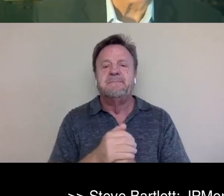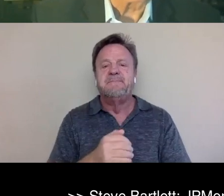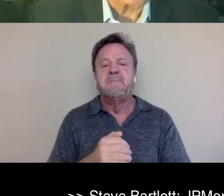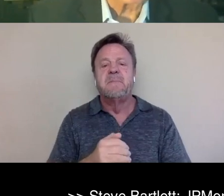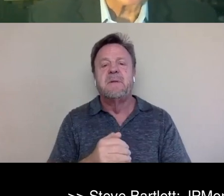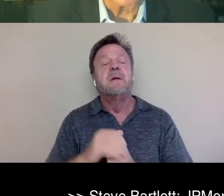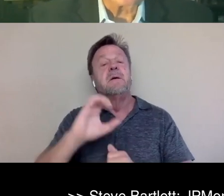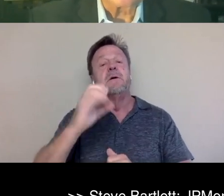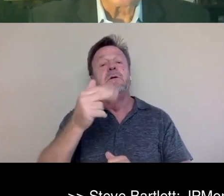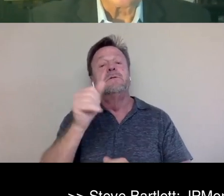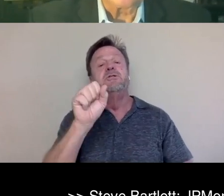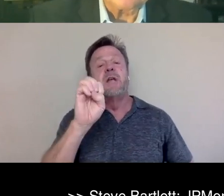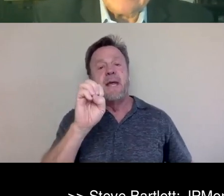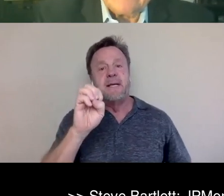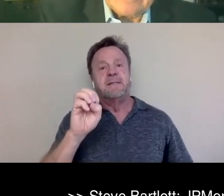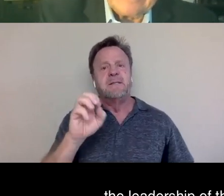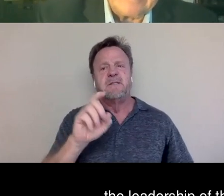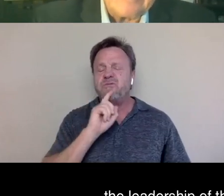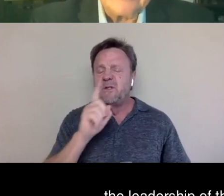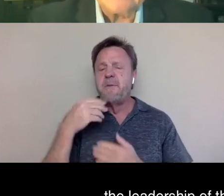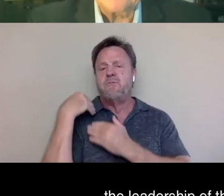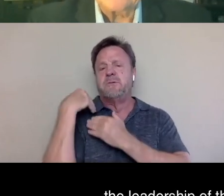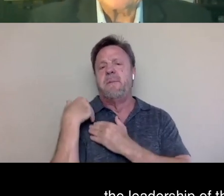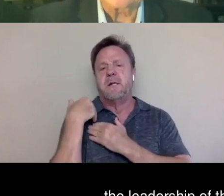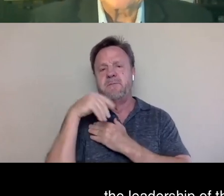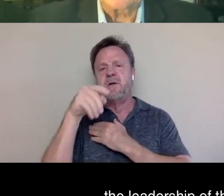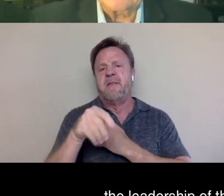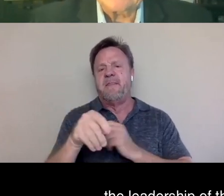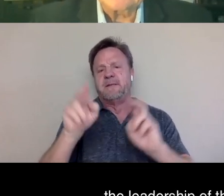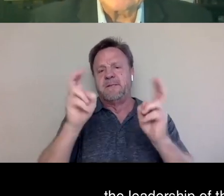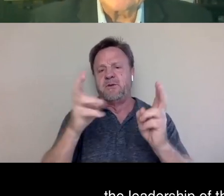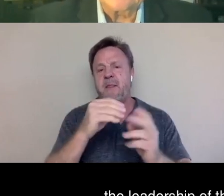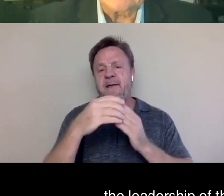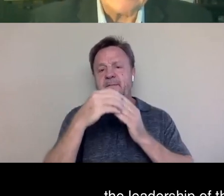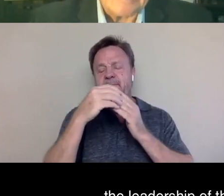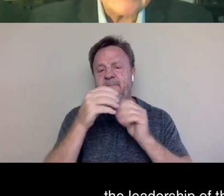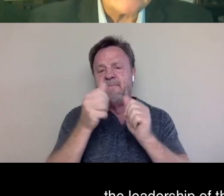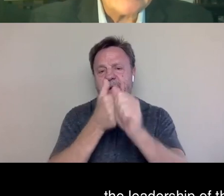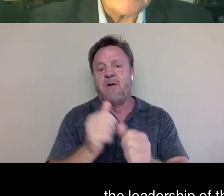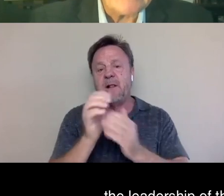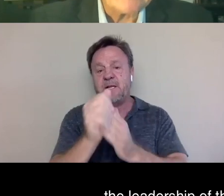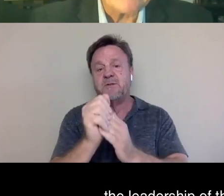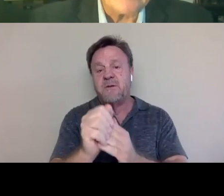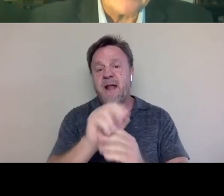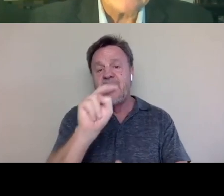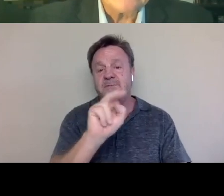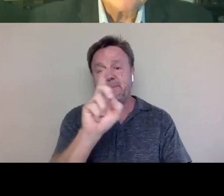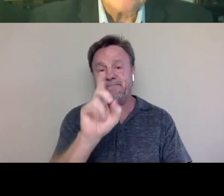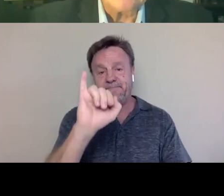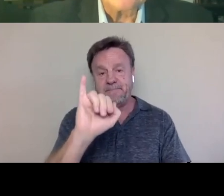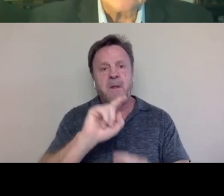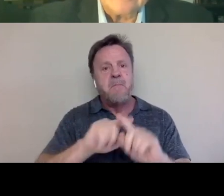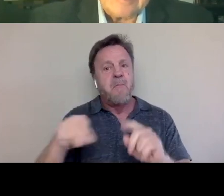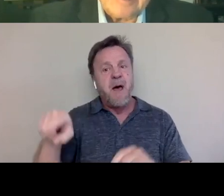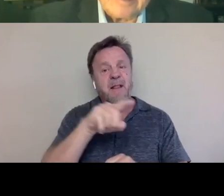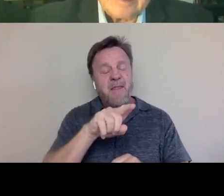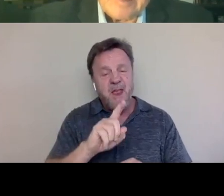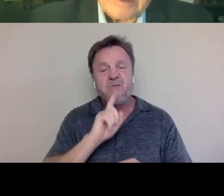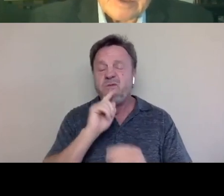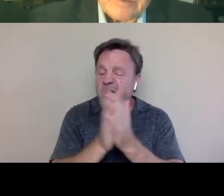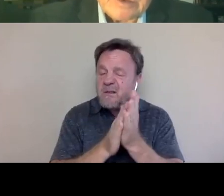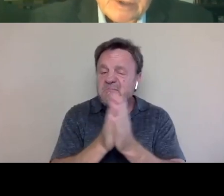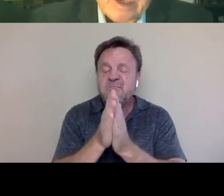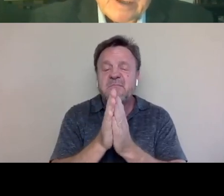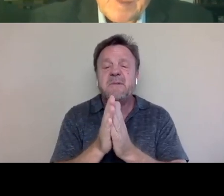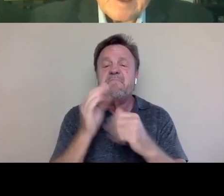has been very responsive on this issue, and they followed the leadership of the National Disability Institute, but they actually stepped up to the plate and issued their own